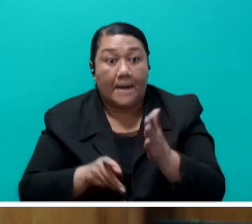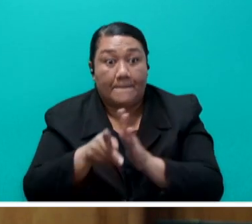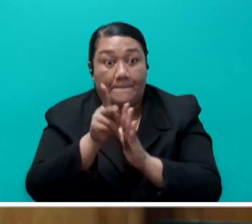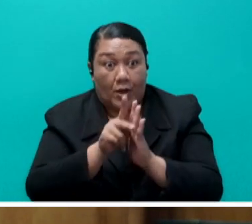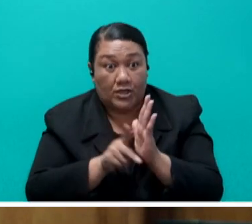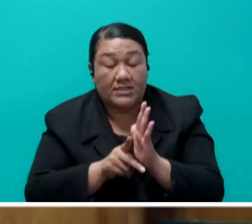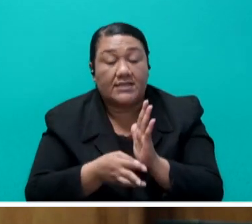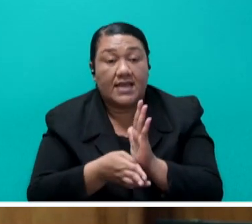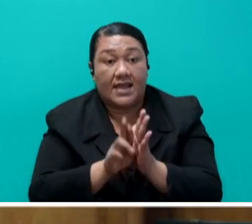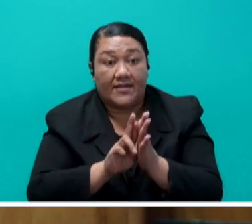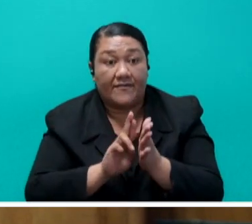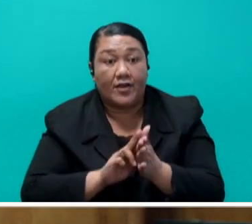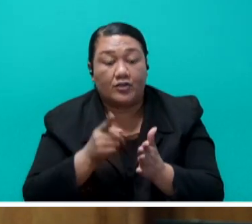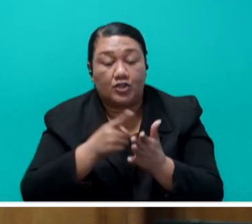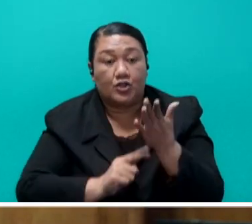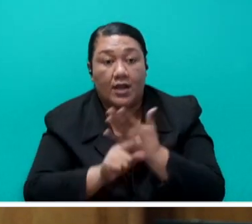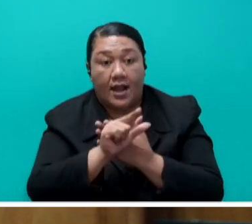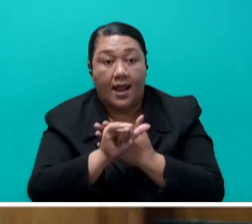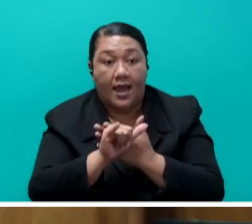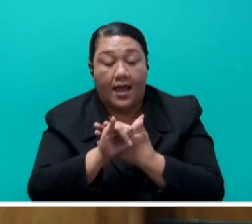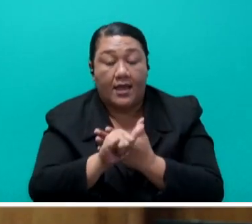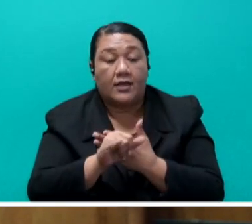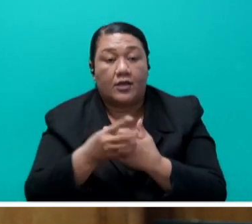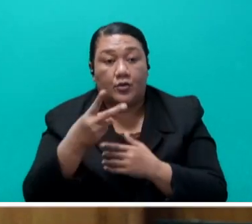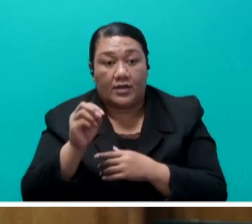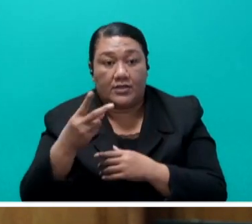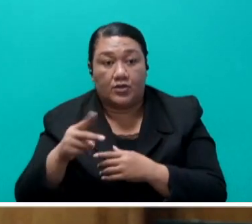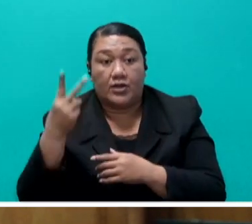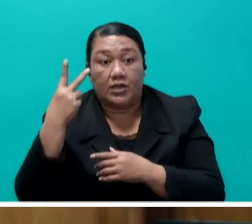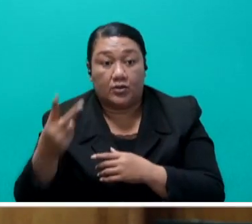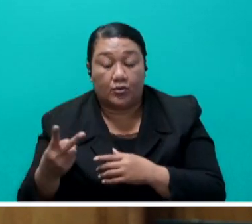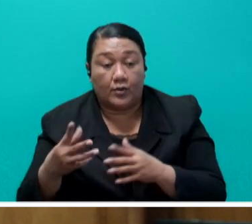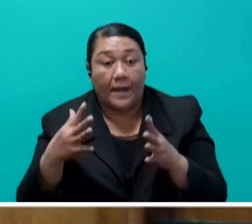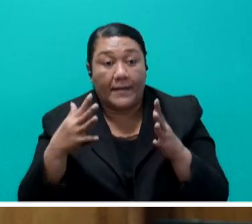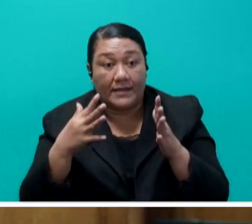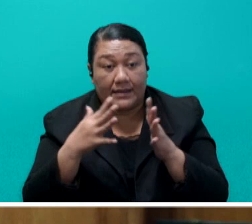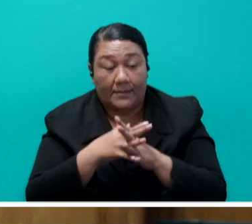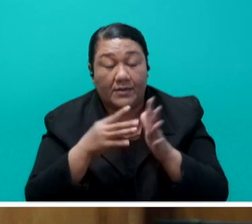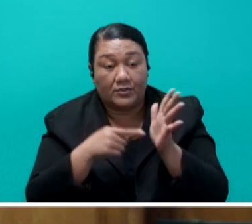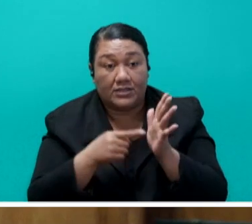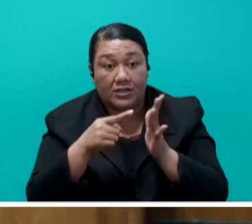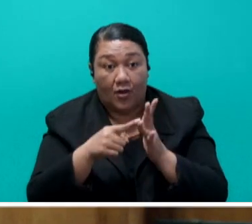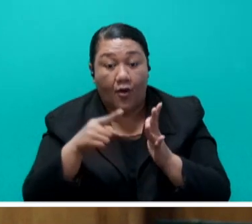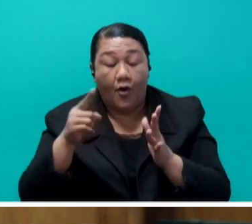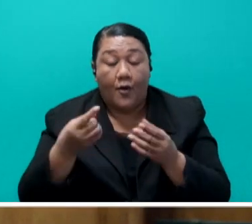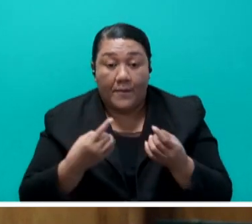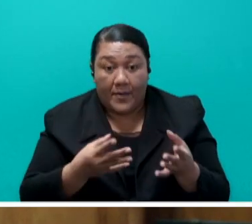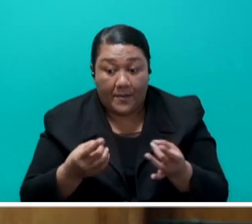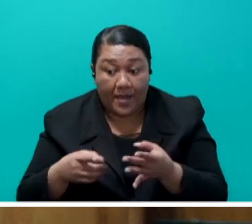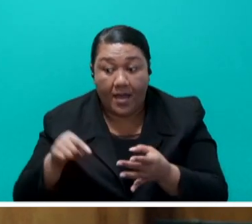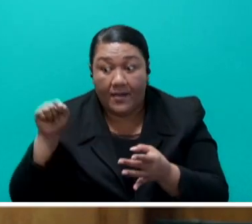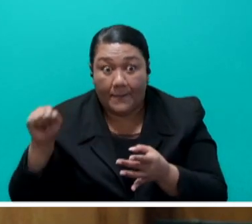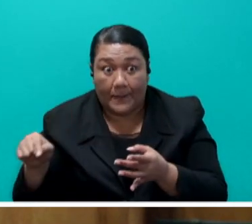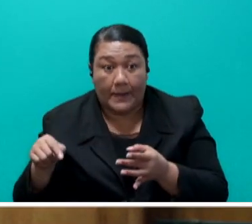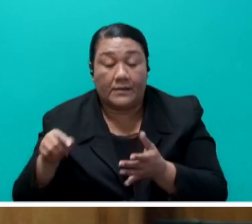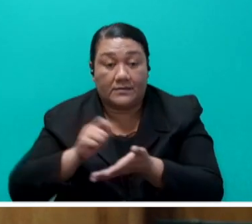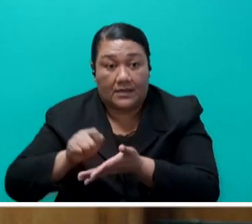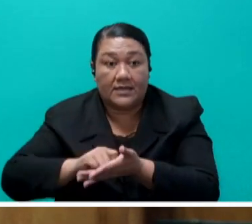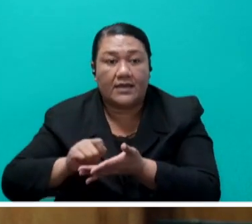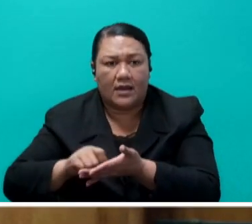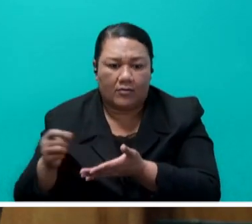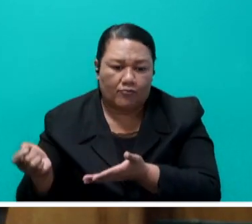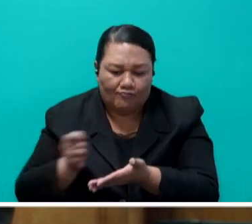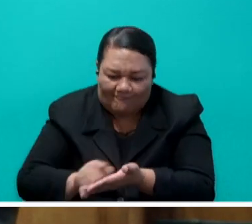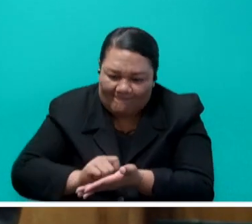began in July 2022. To prepare the WTO Secretariat report, we worked diligently to provide